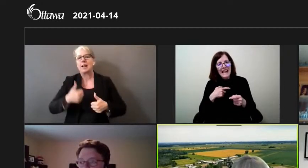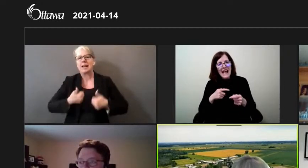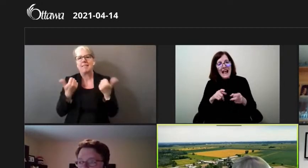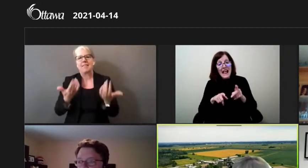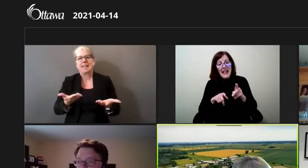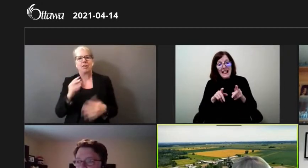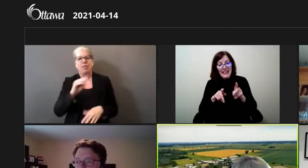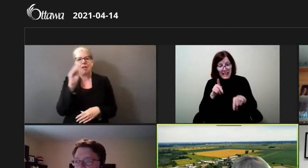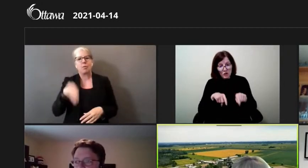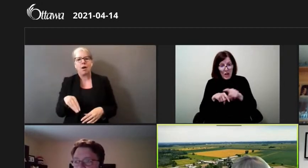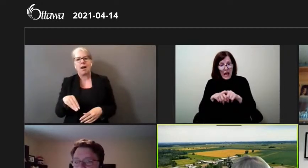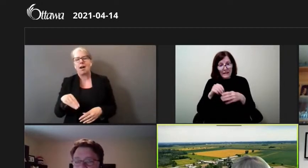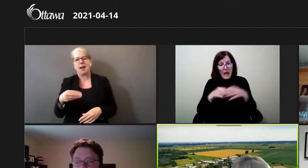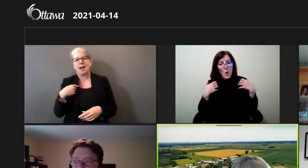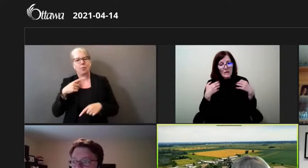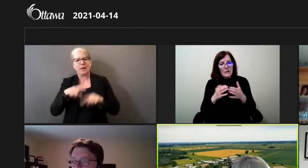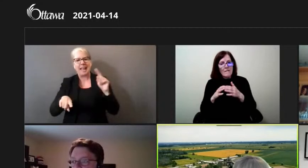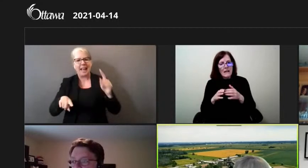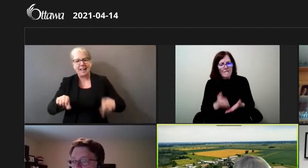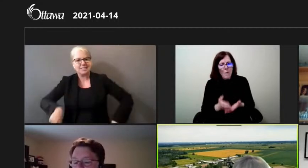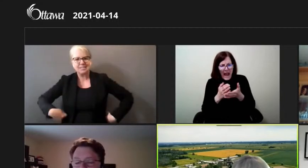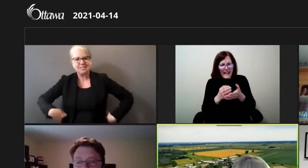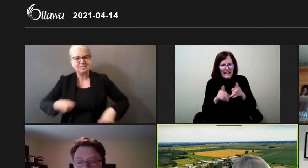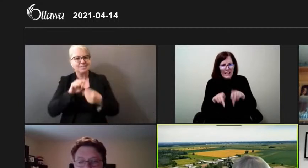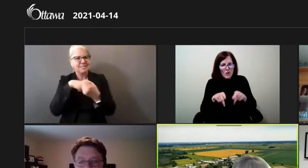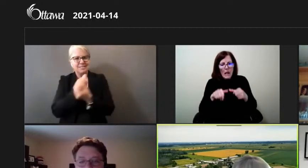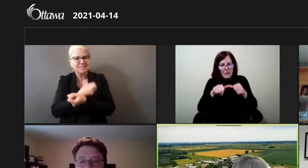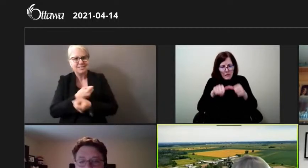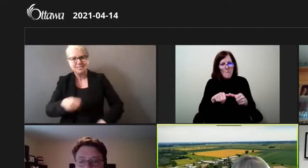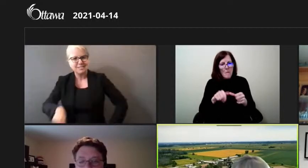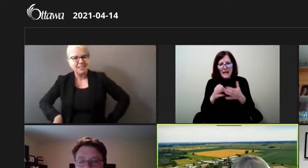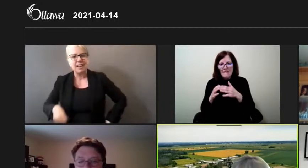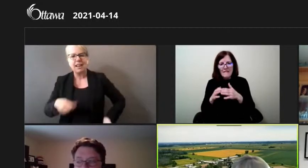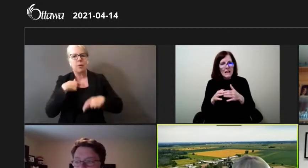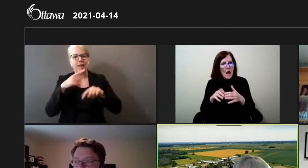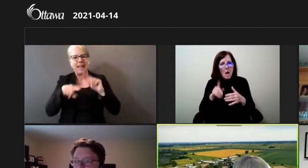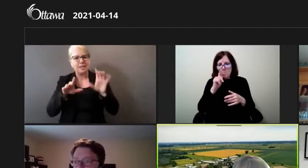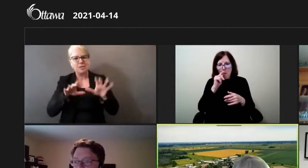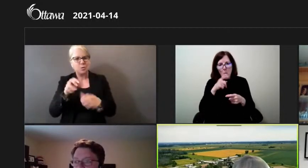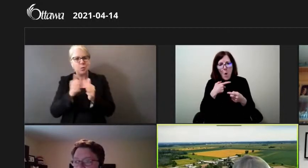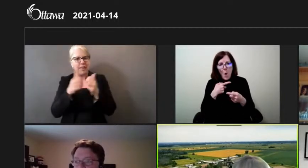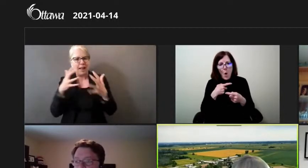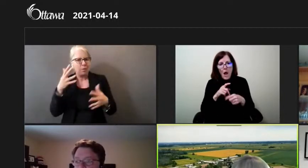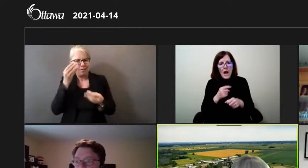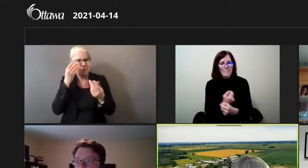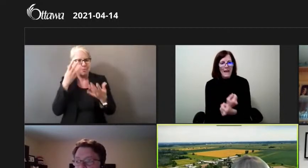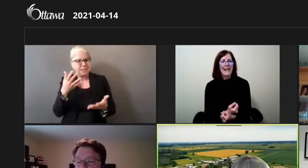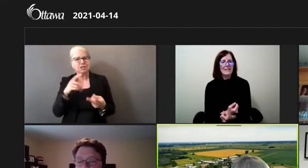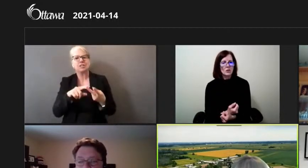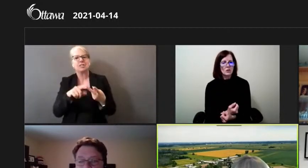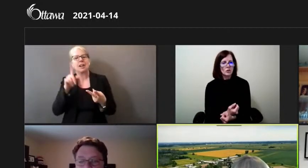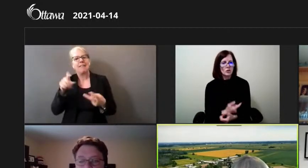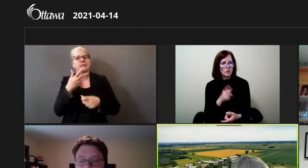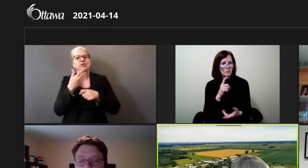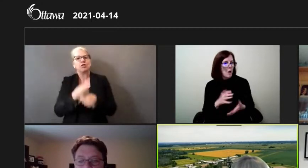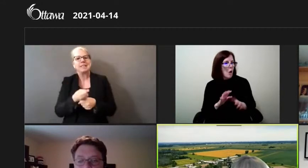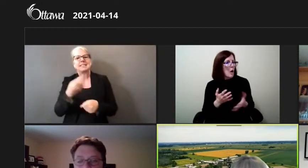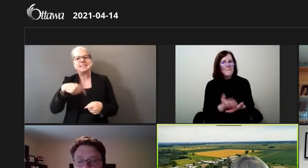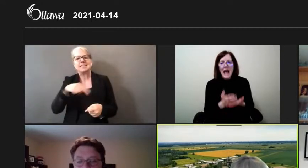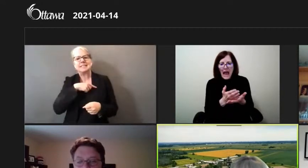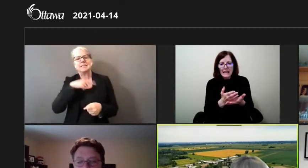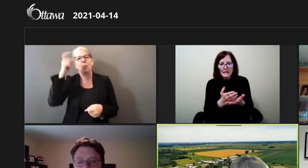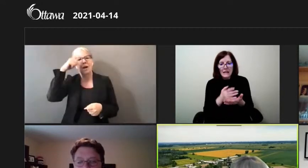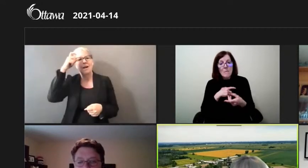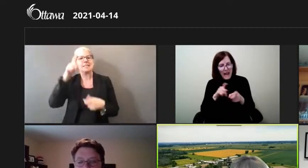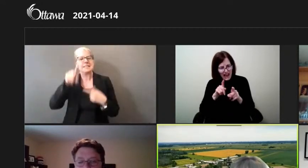it with our arms tied behind our back. We can't do it without information. And you have to trust us to be wise about